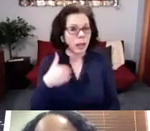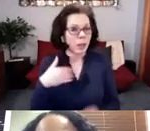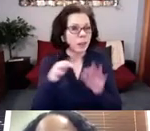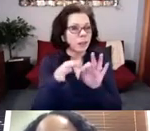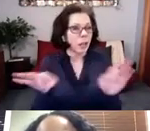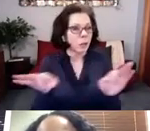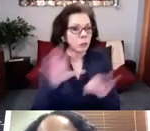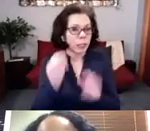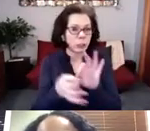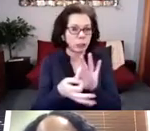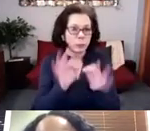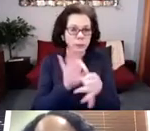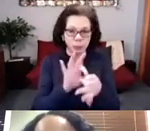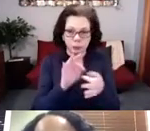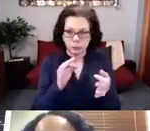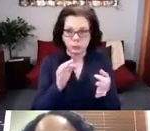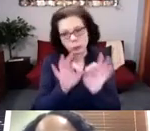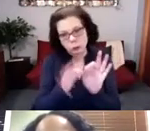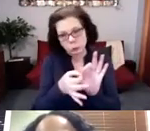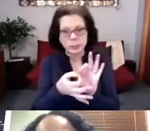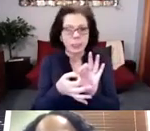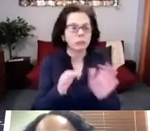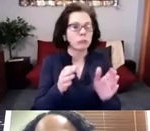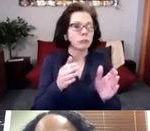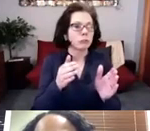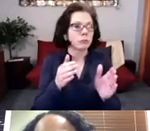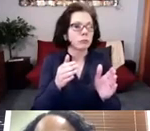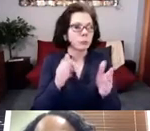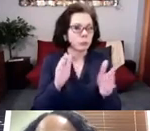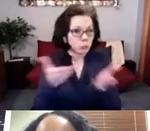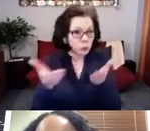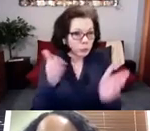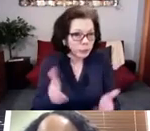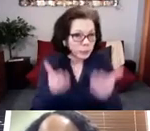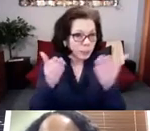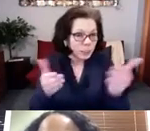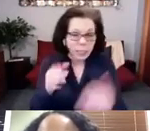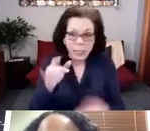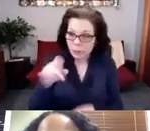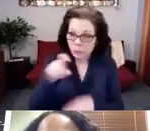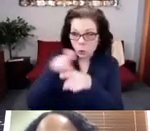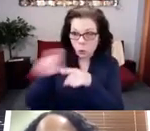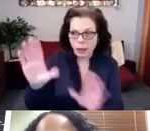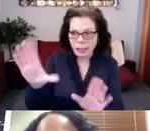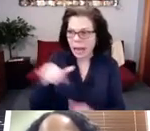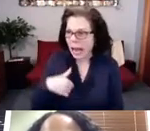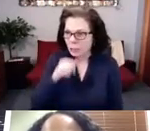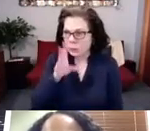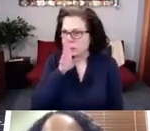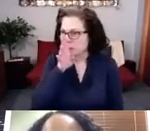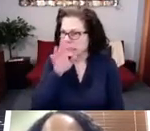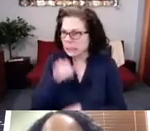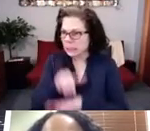available. So if you call the school and you need a language other than English, all of our staff